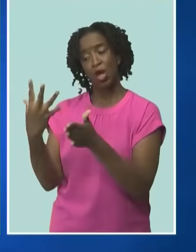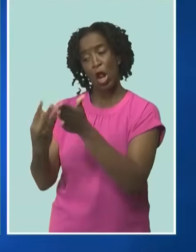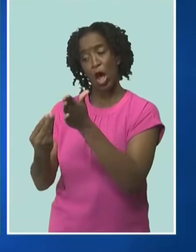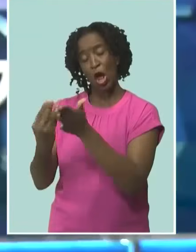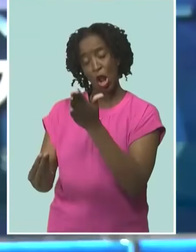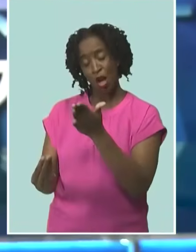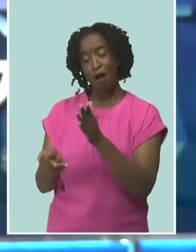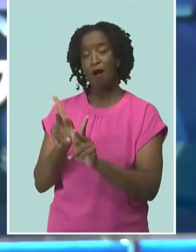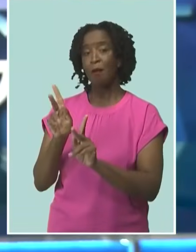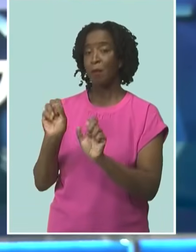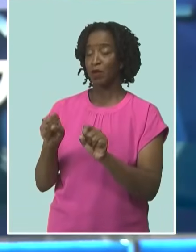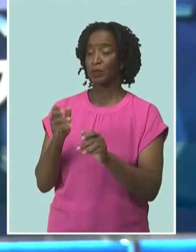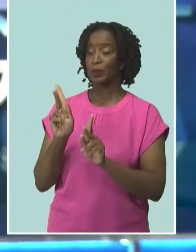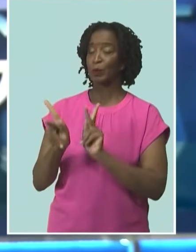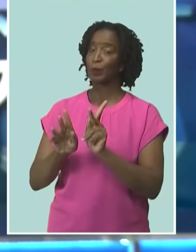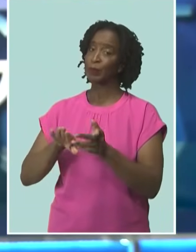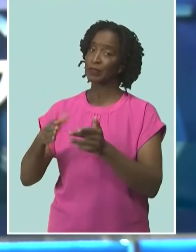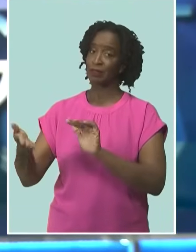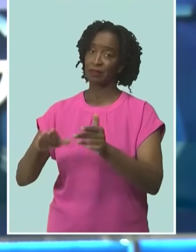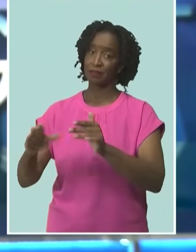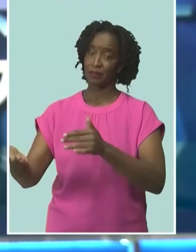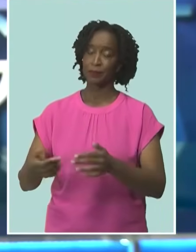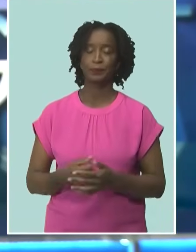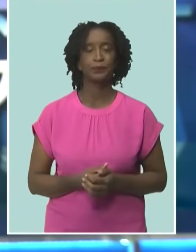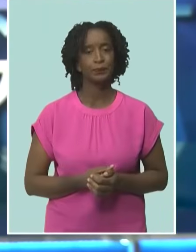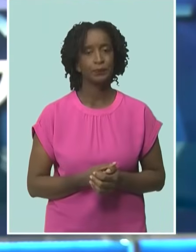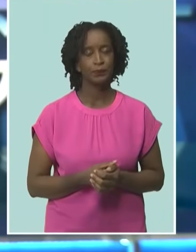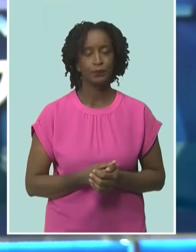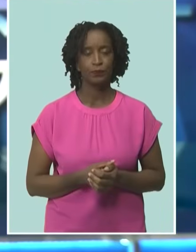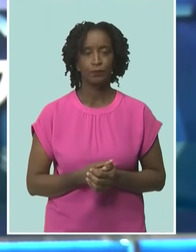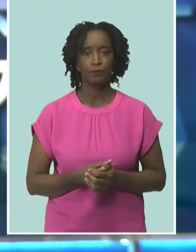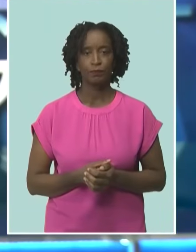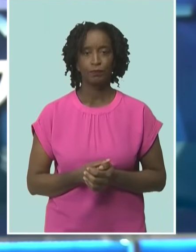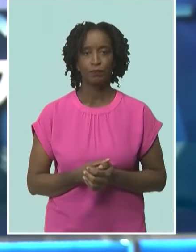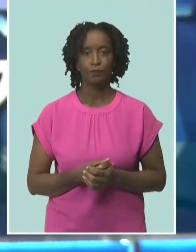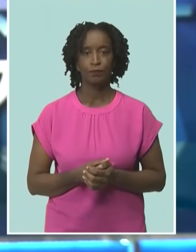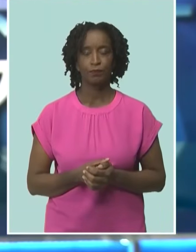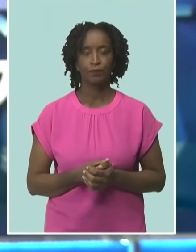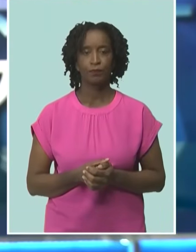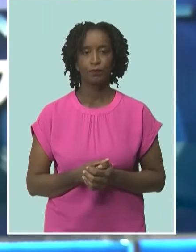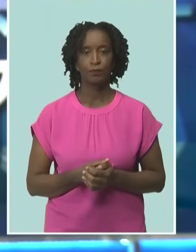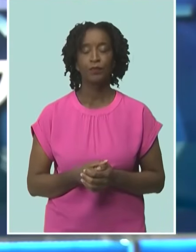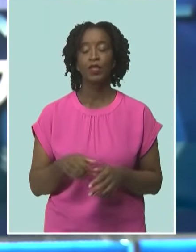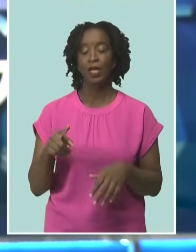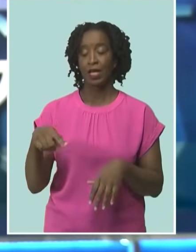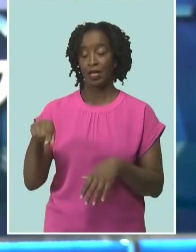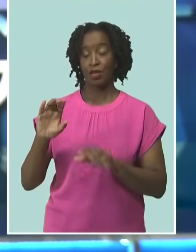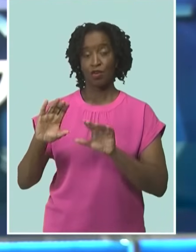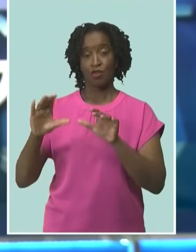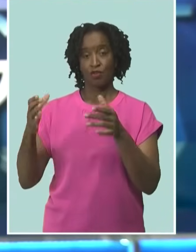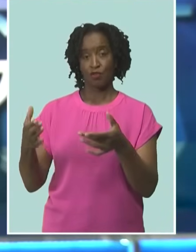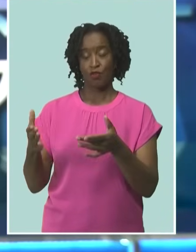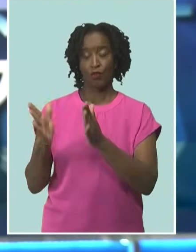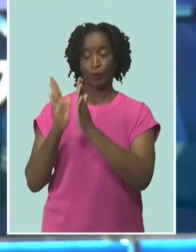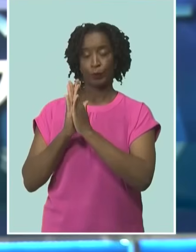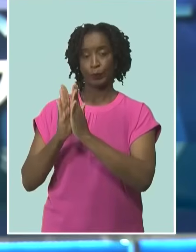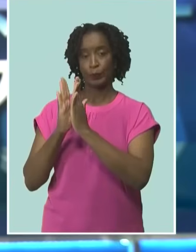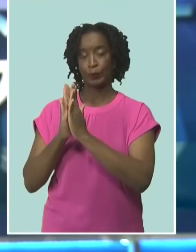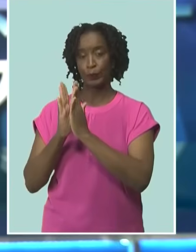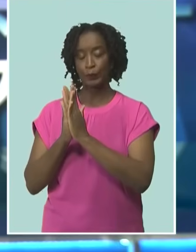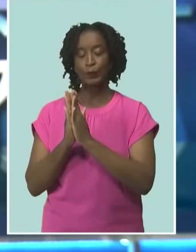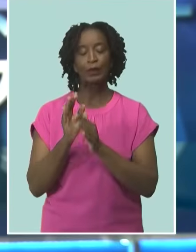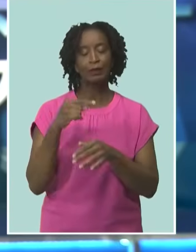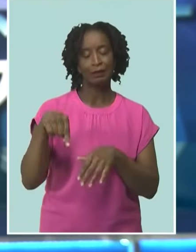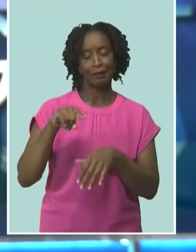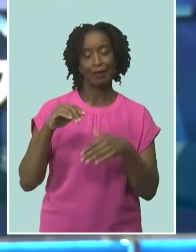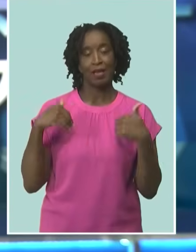CBC News. Young people are at the center of Prayer Warriors International's new campaign dubbed Let Us Make This World